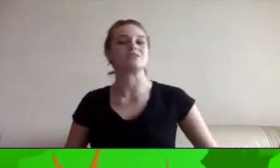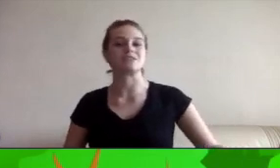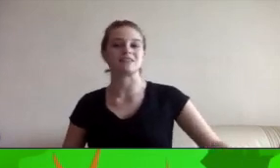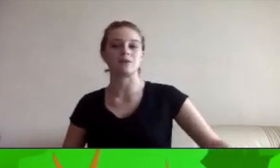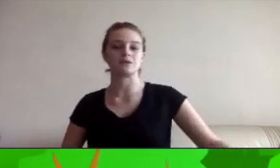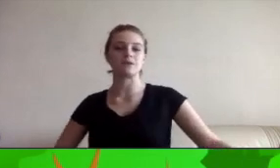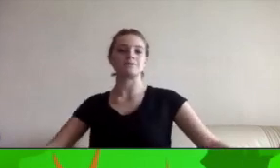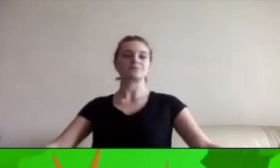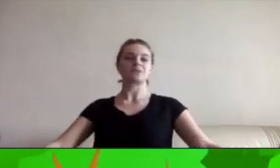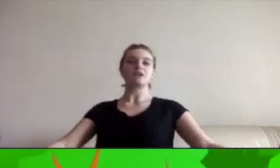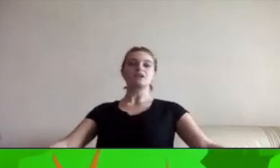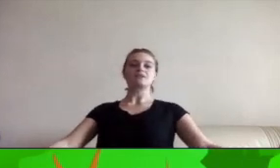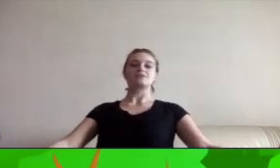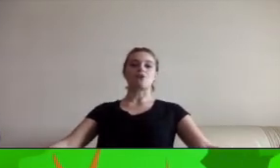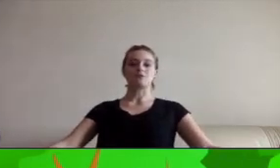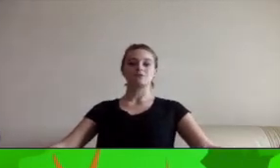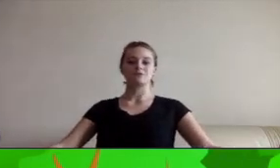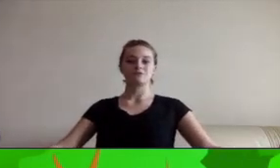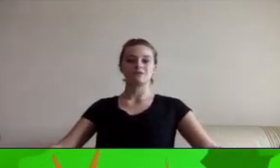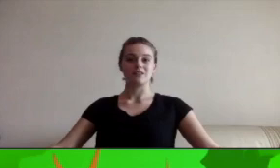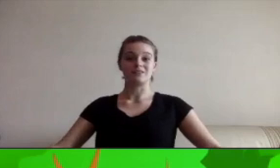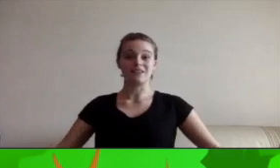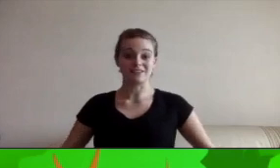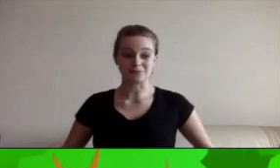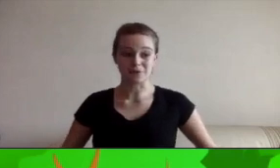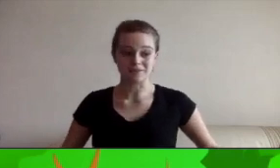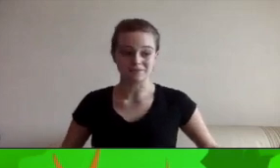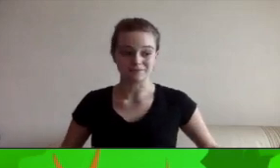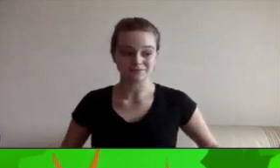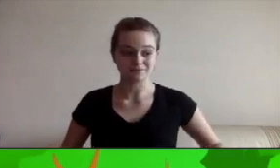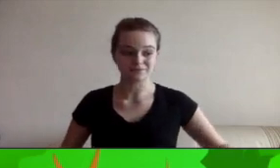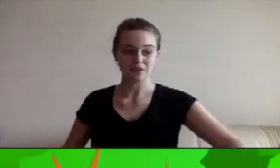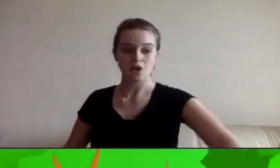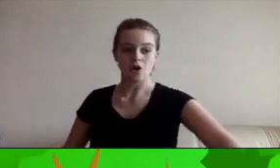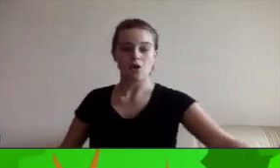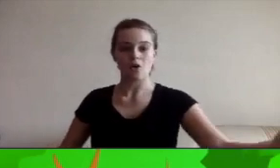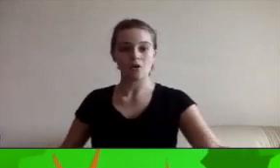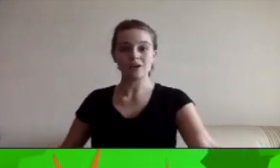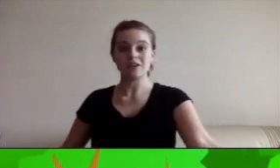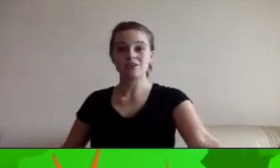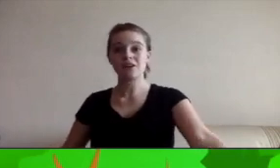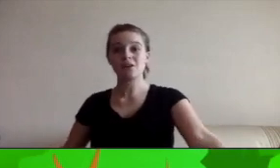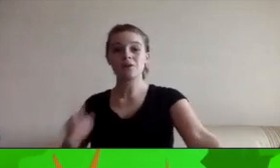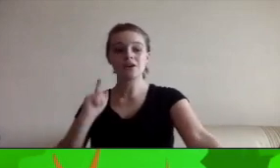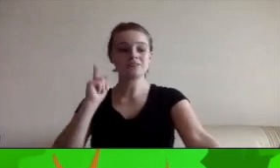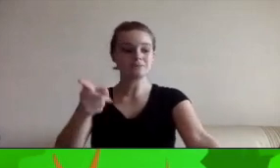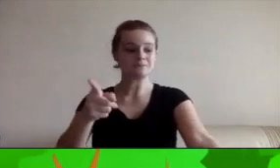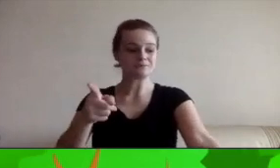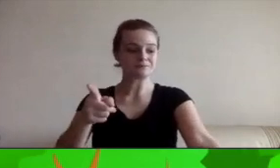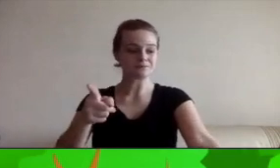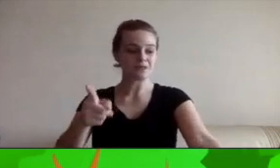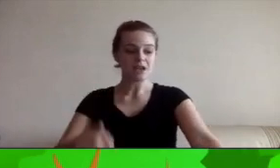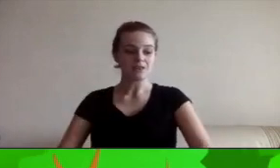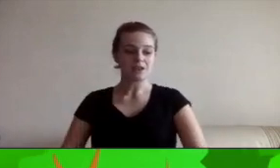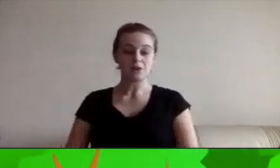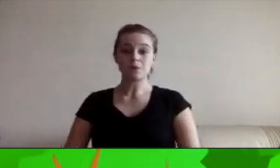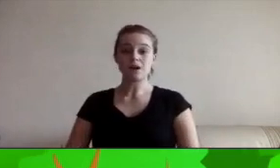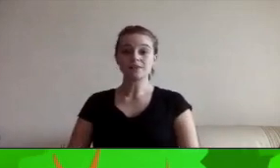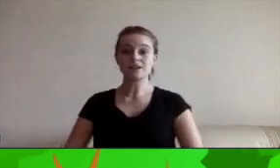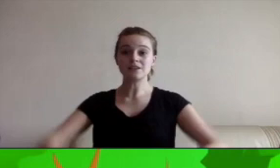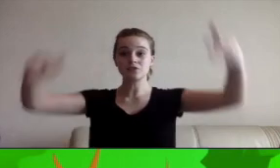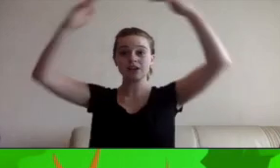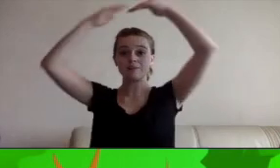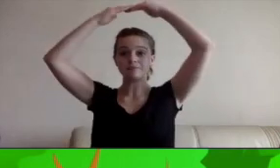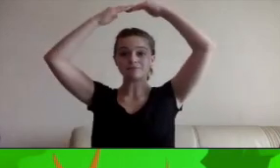it you can sing that okay so next one oh in the woods there